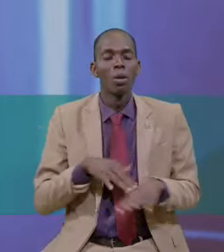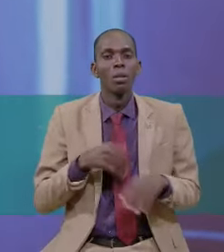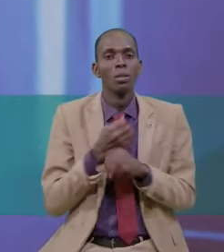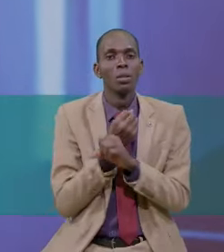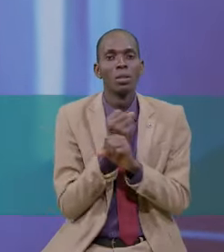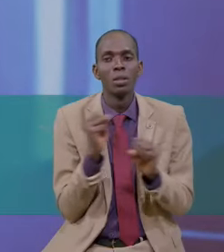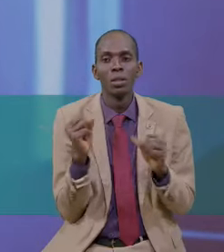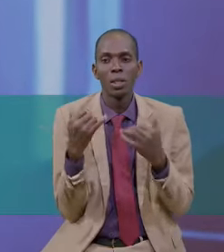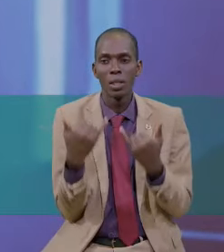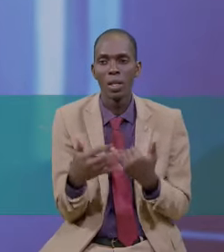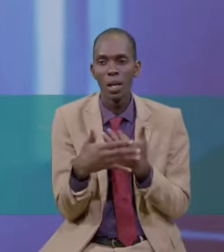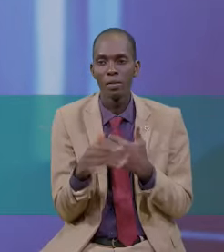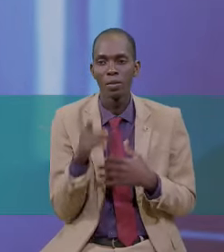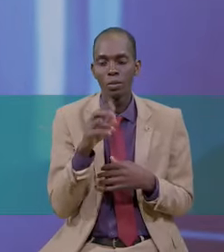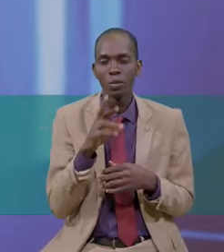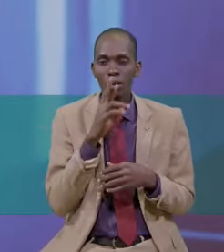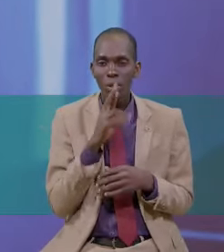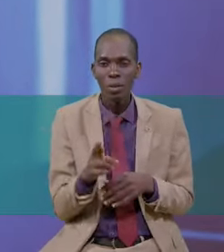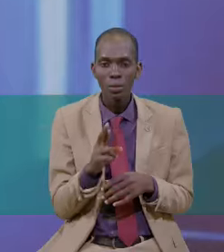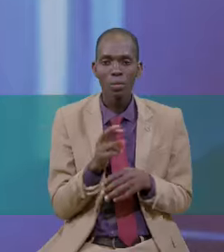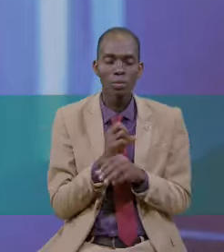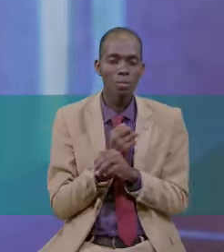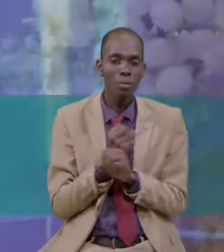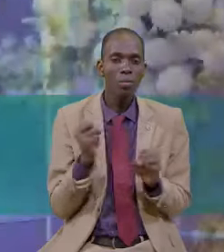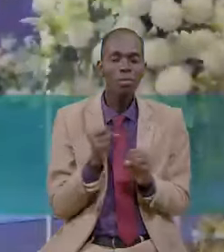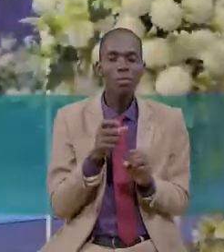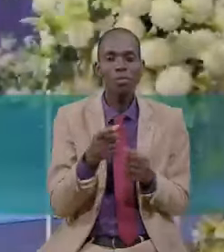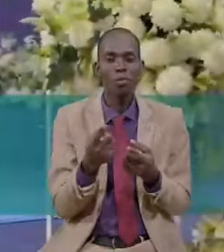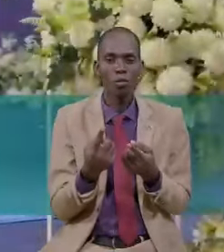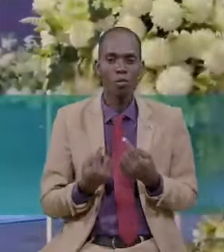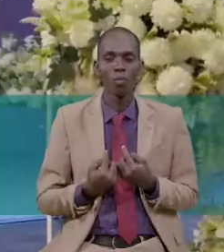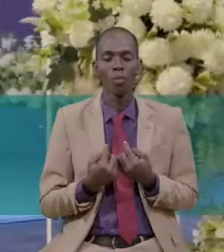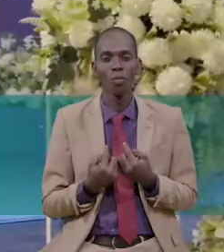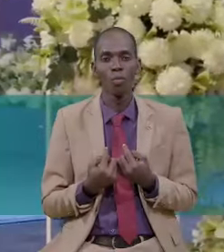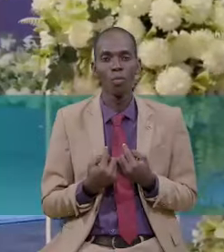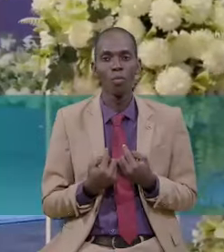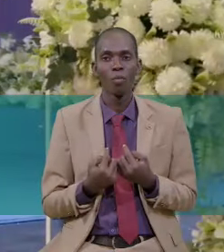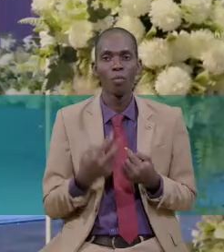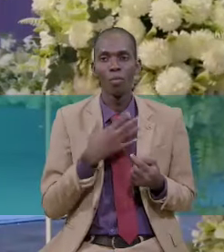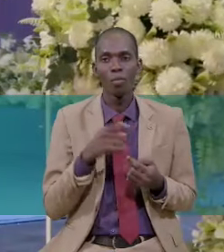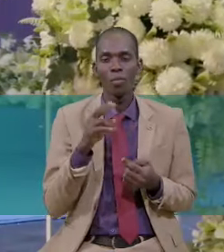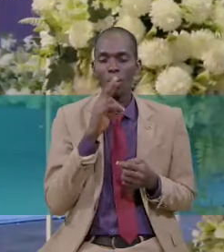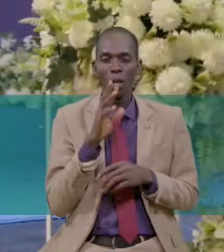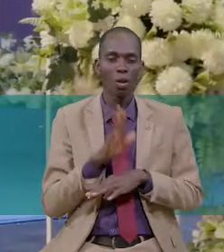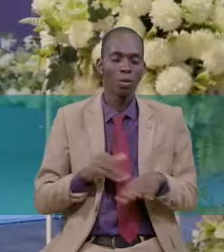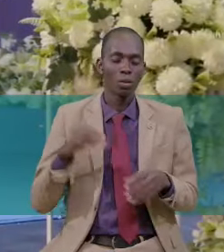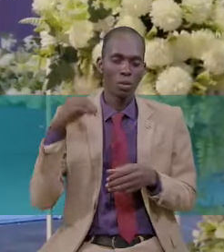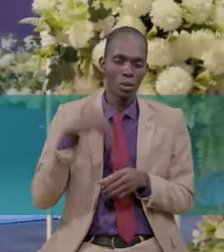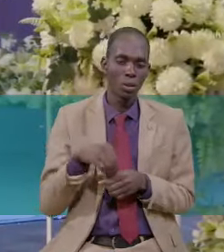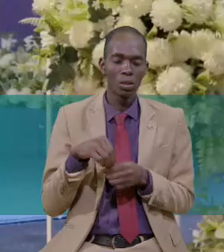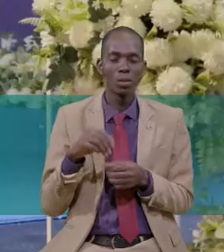come into the church, ecclesia, called out of the world, and you are called into the kingdom. Now,